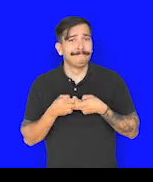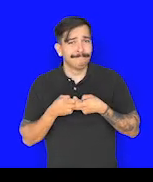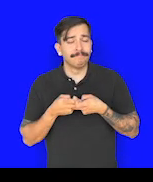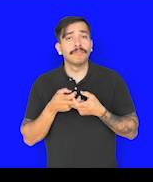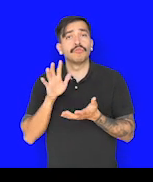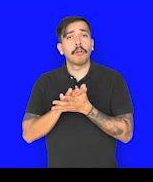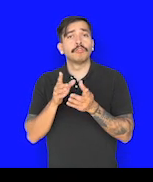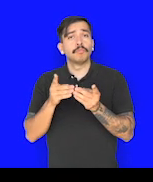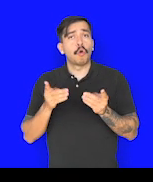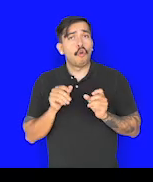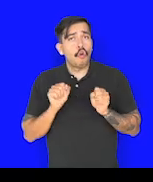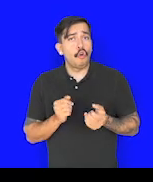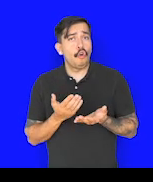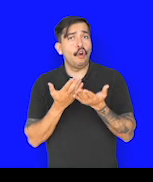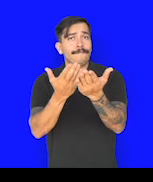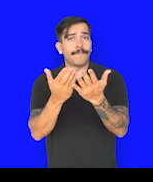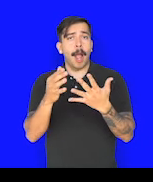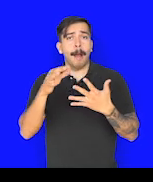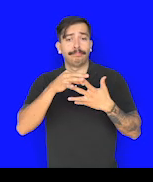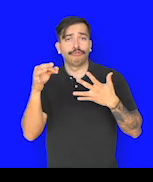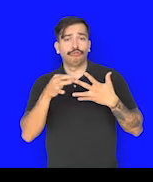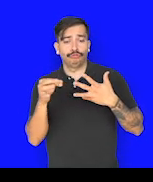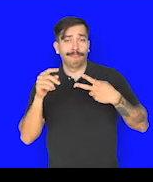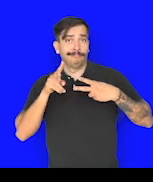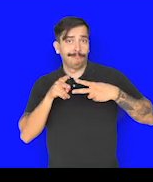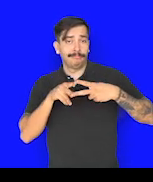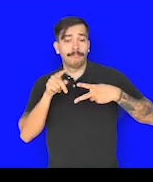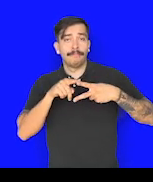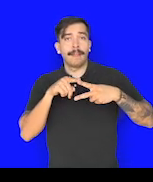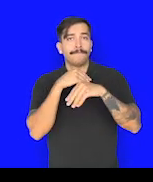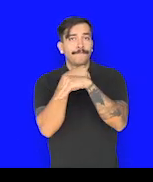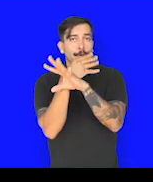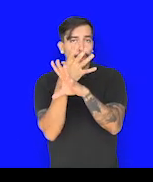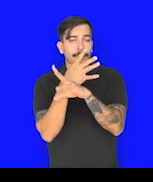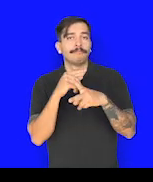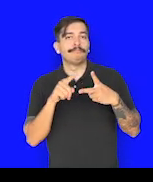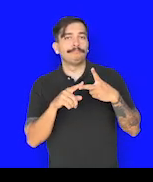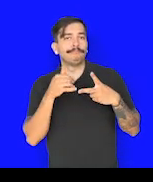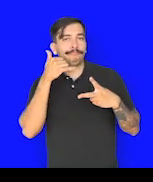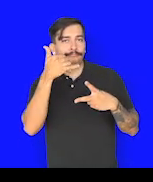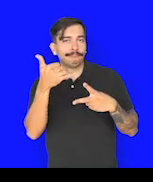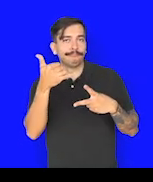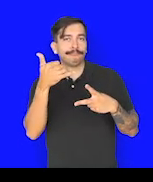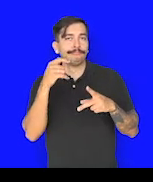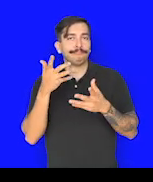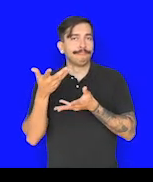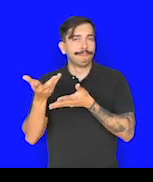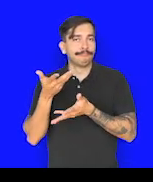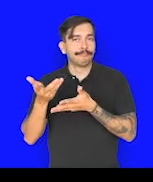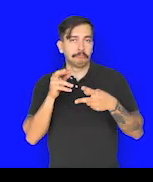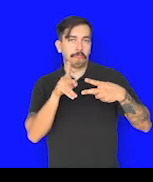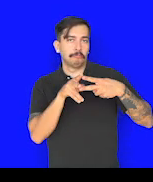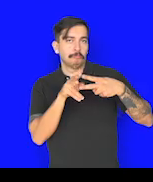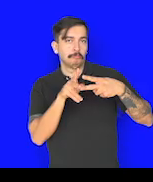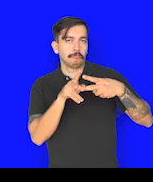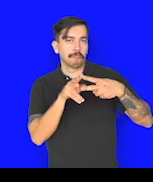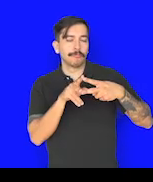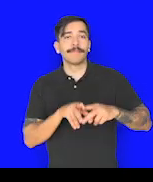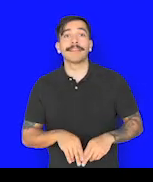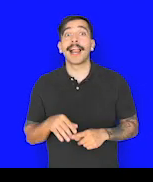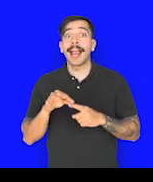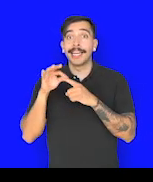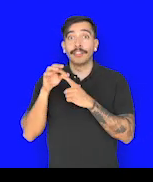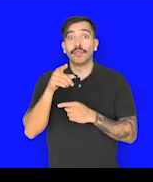school district may offer you the option of participating by video conference or conference call.